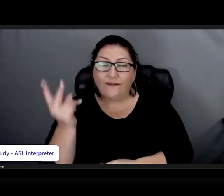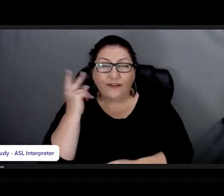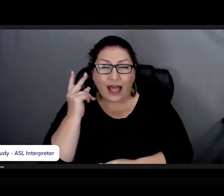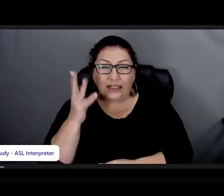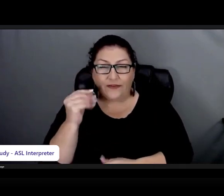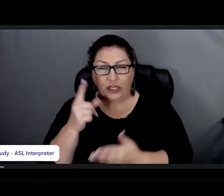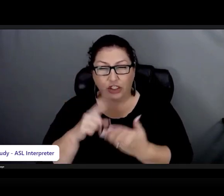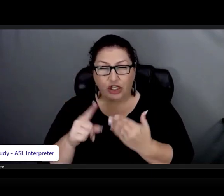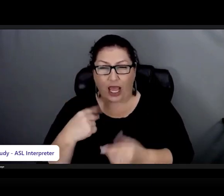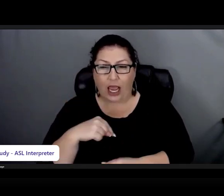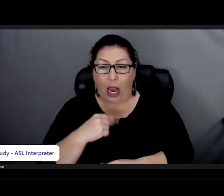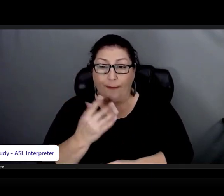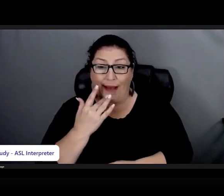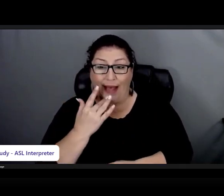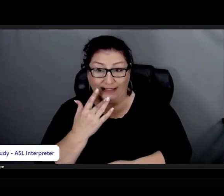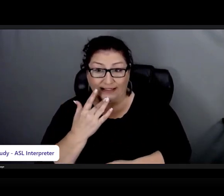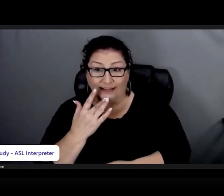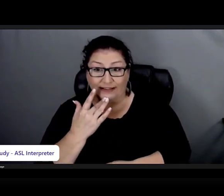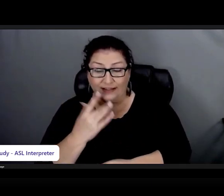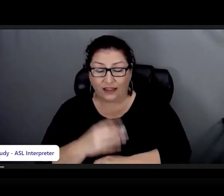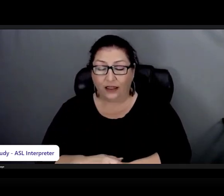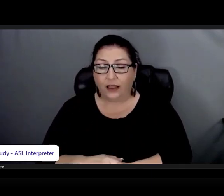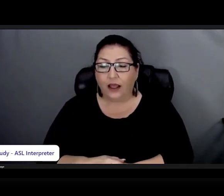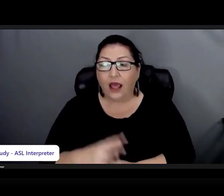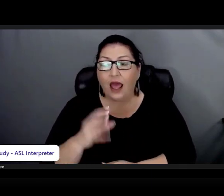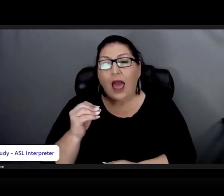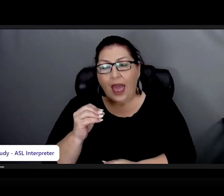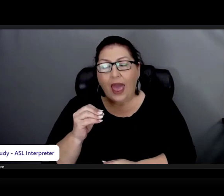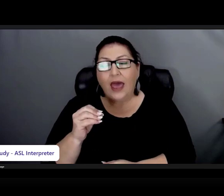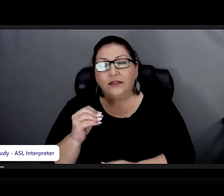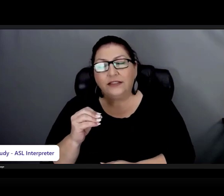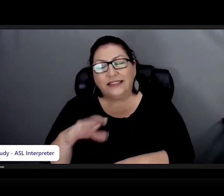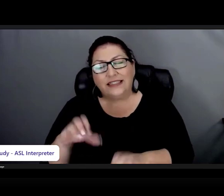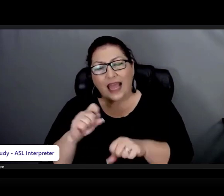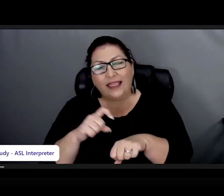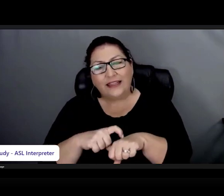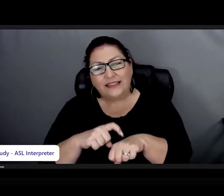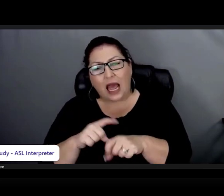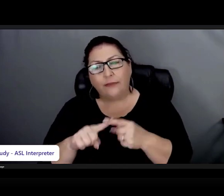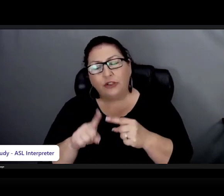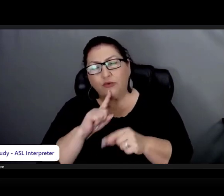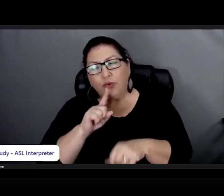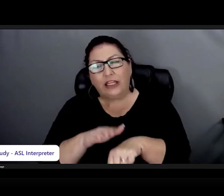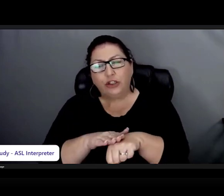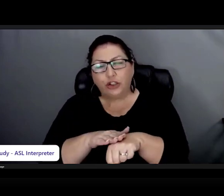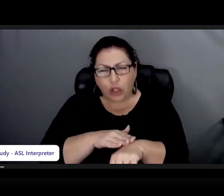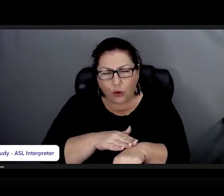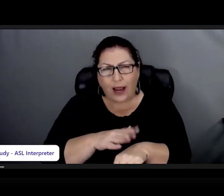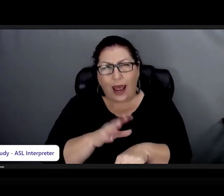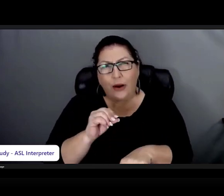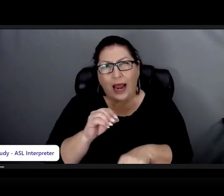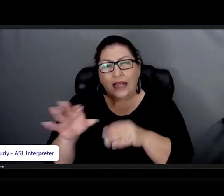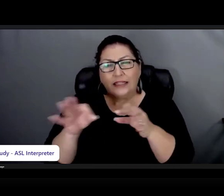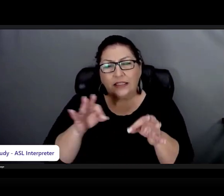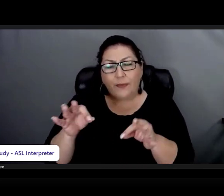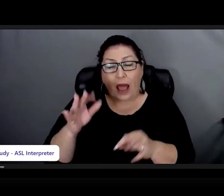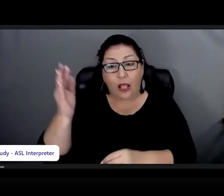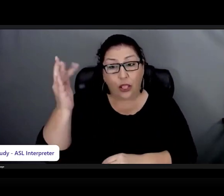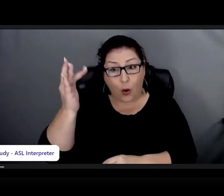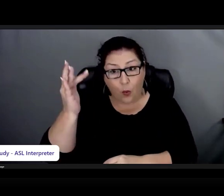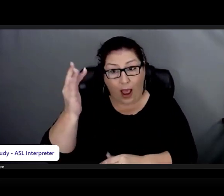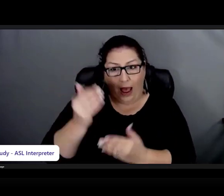our biases, and to take the time to slow down and explain the why before